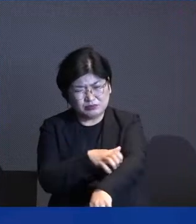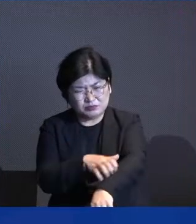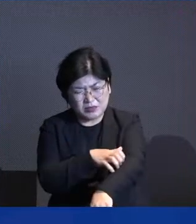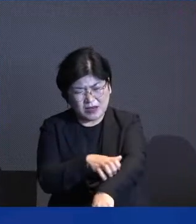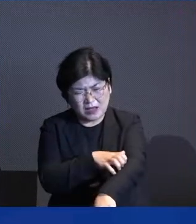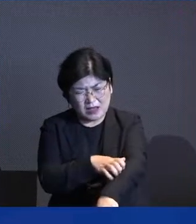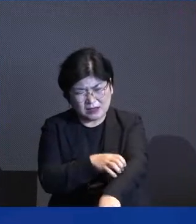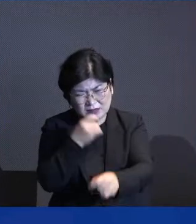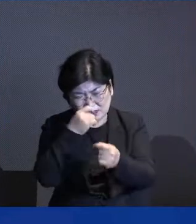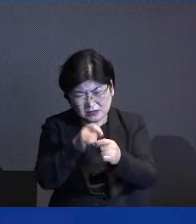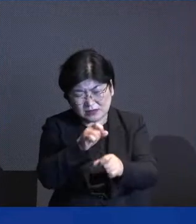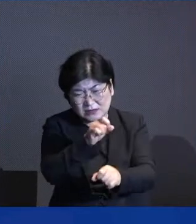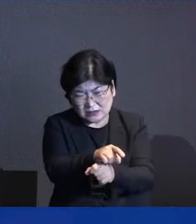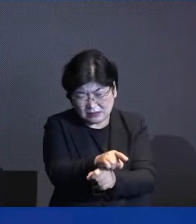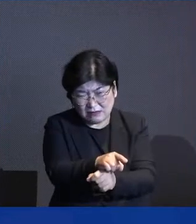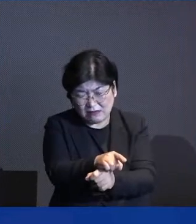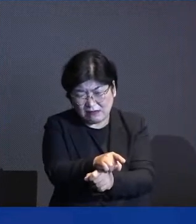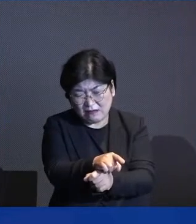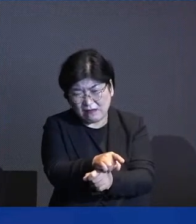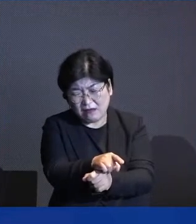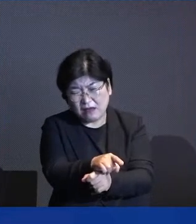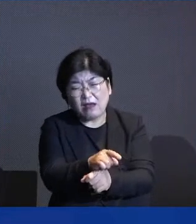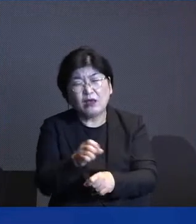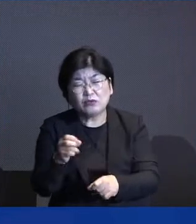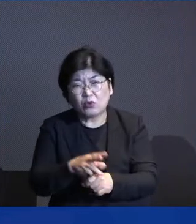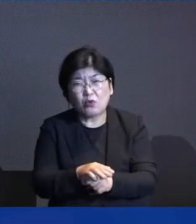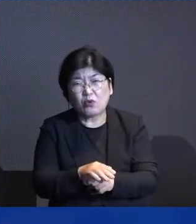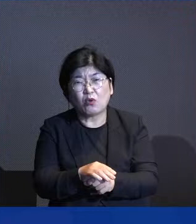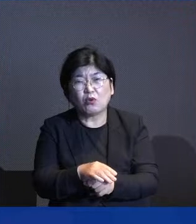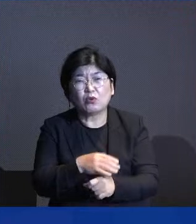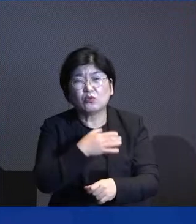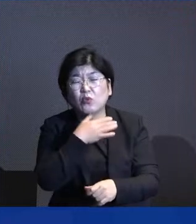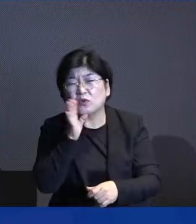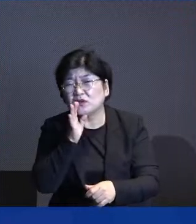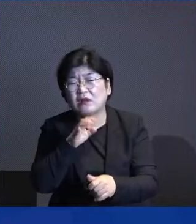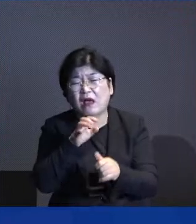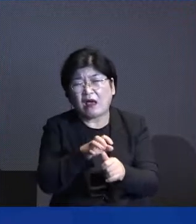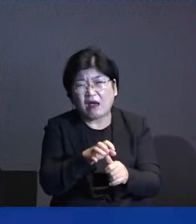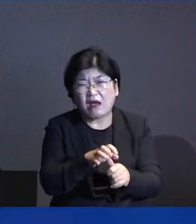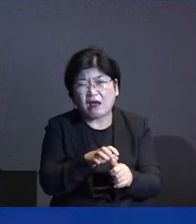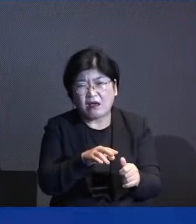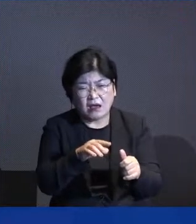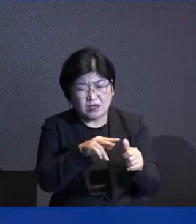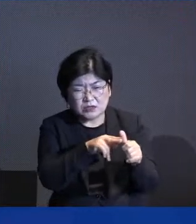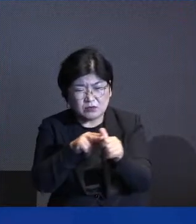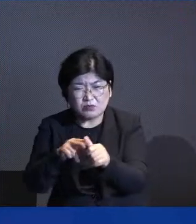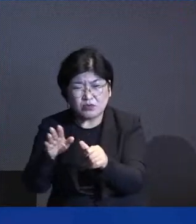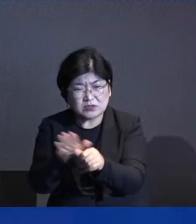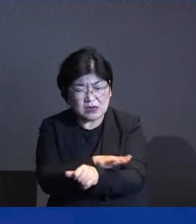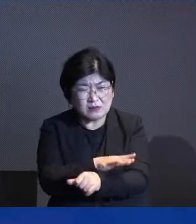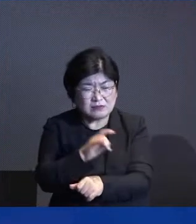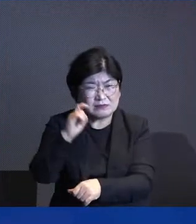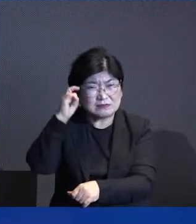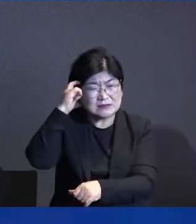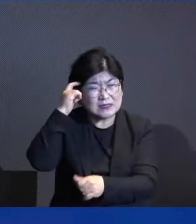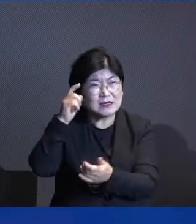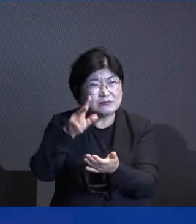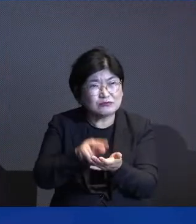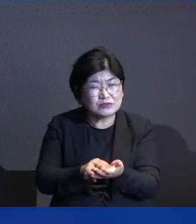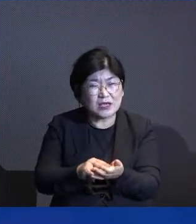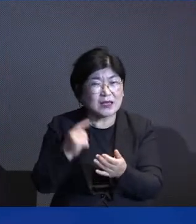abuse, prone to misinformation, especially individuals who have cognitive problems, who have hearing loss, visual